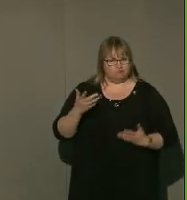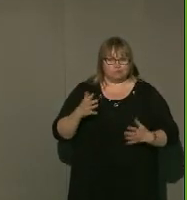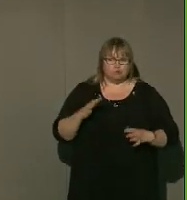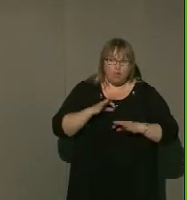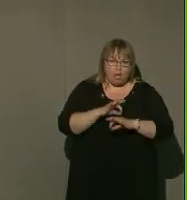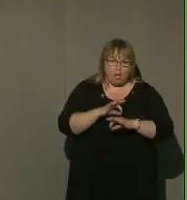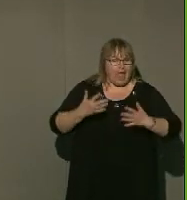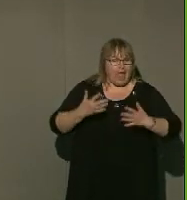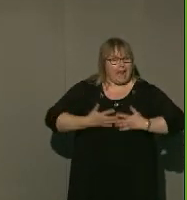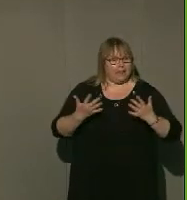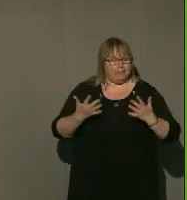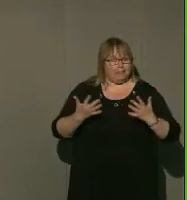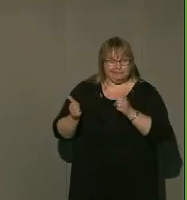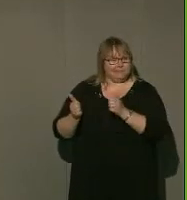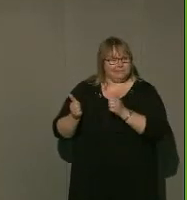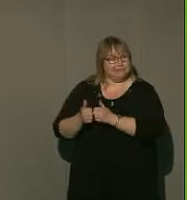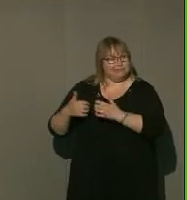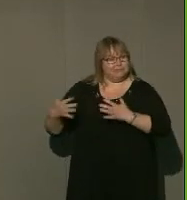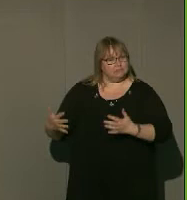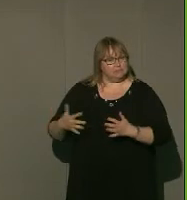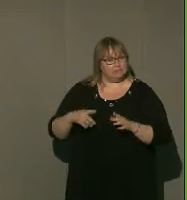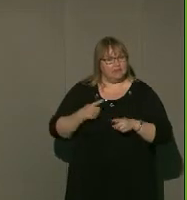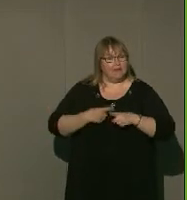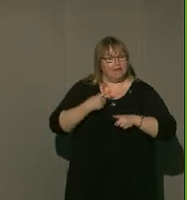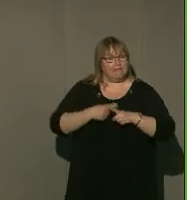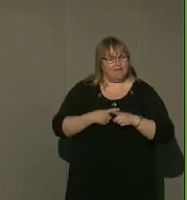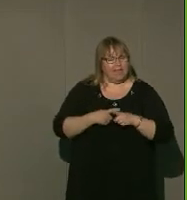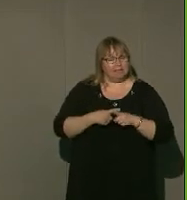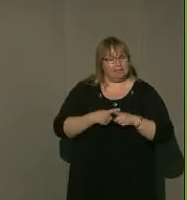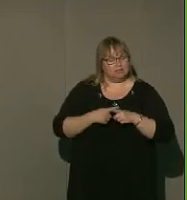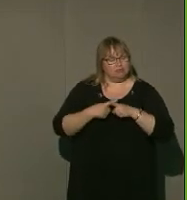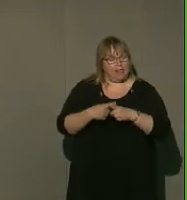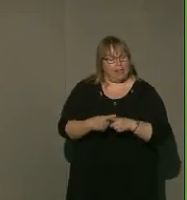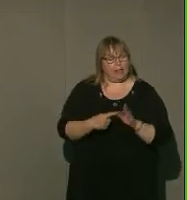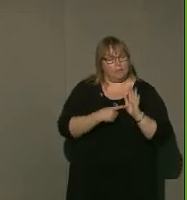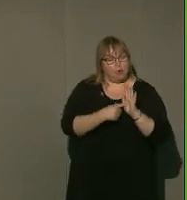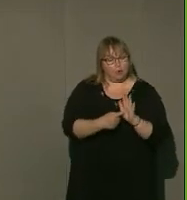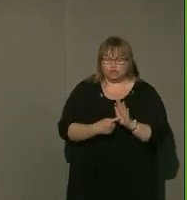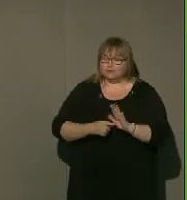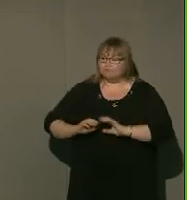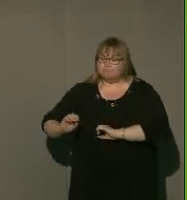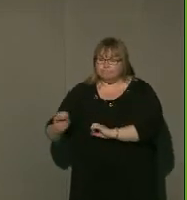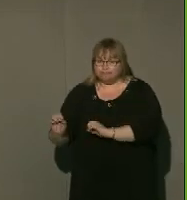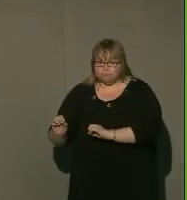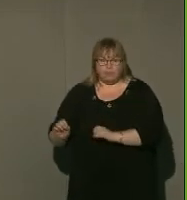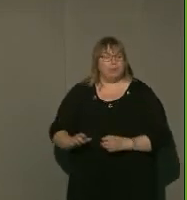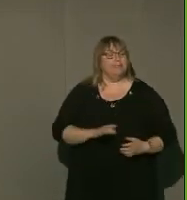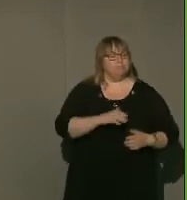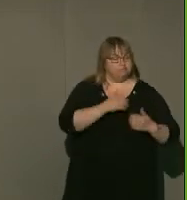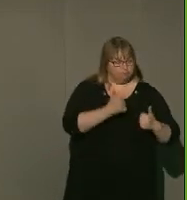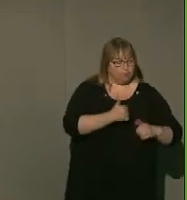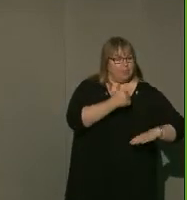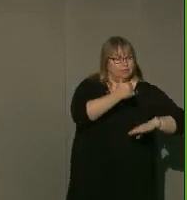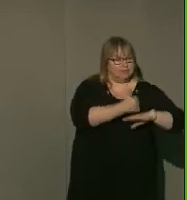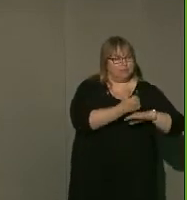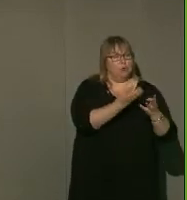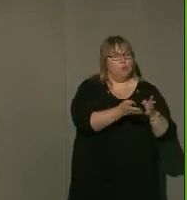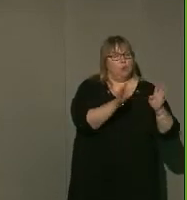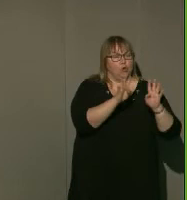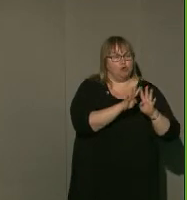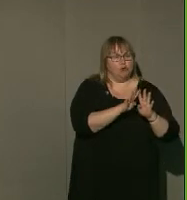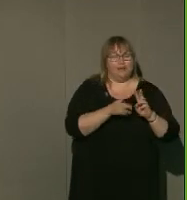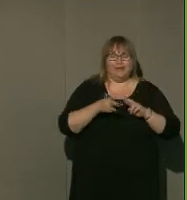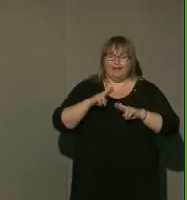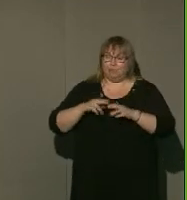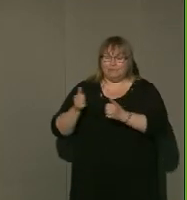is against fast-tracking this motion, which means basically we take it as is and set up the working group. Please show if you